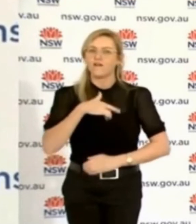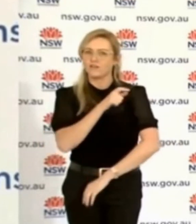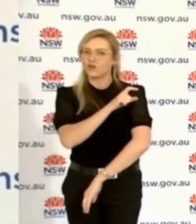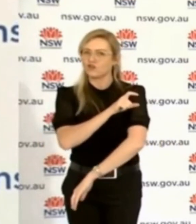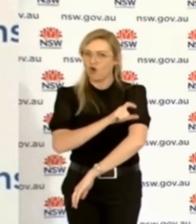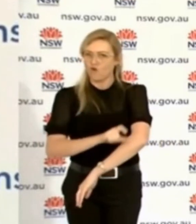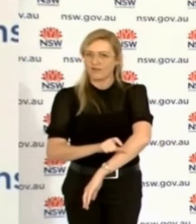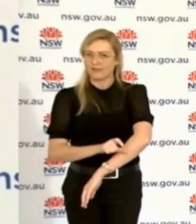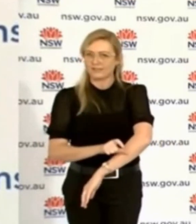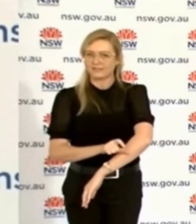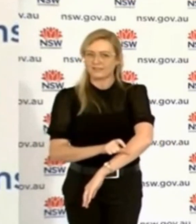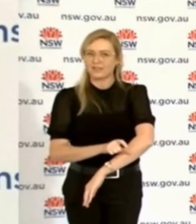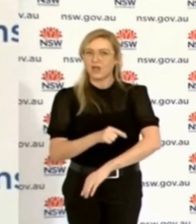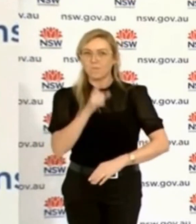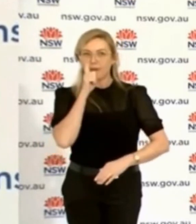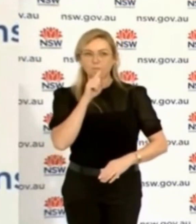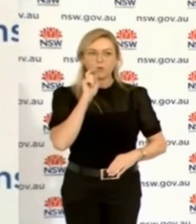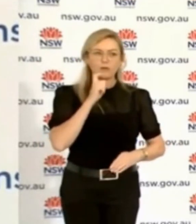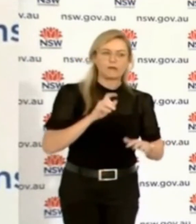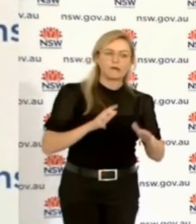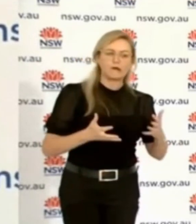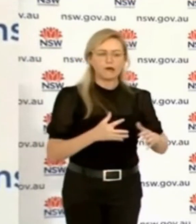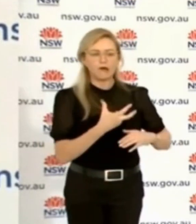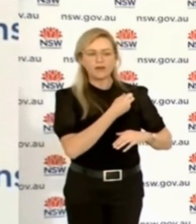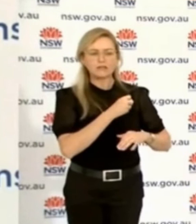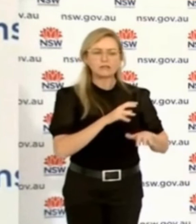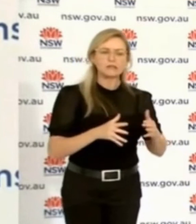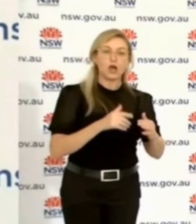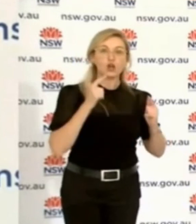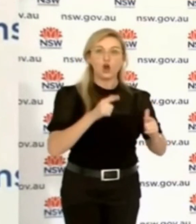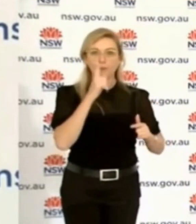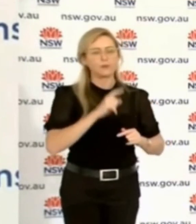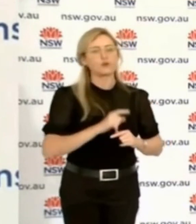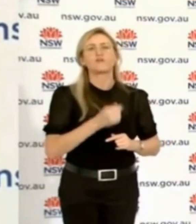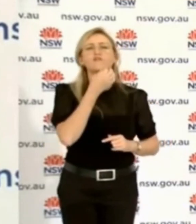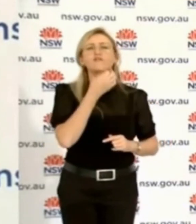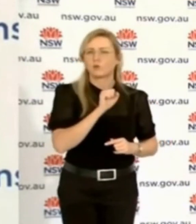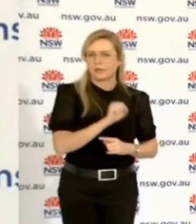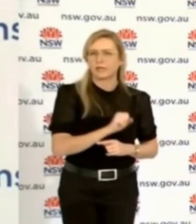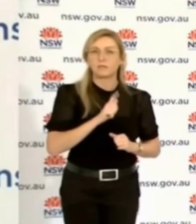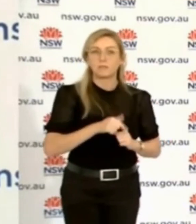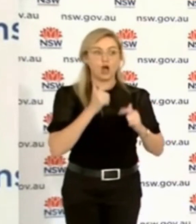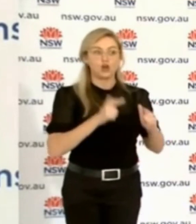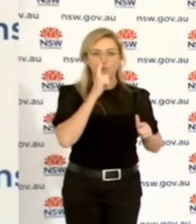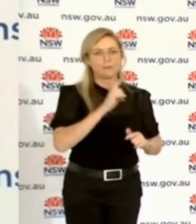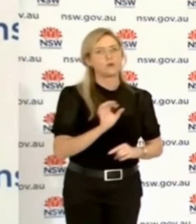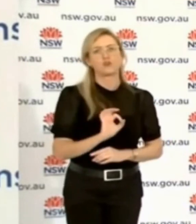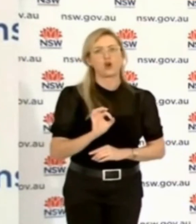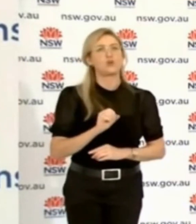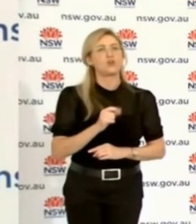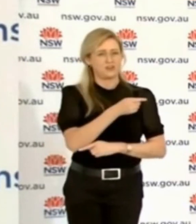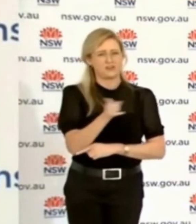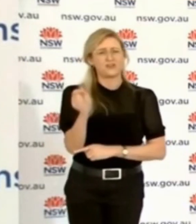we are going to get vaccine hesitancy until a high level. I think people understand how significant COVID